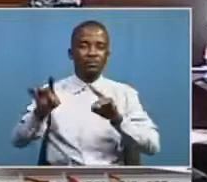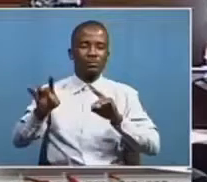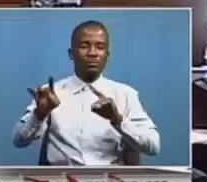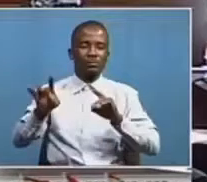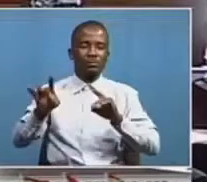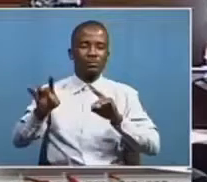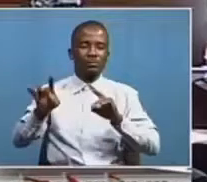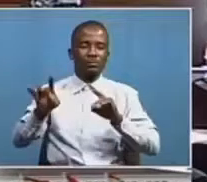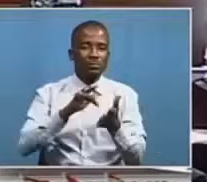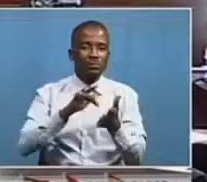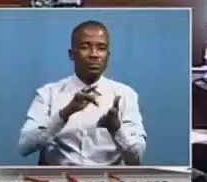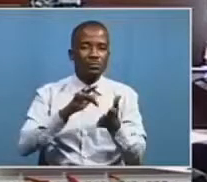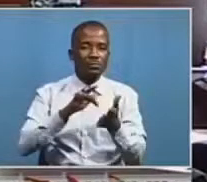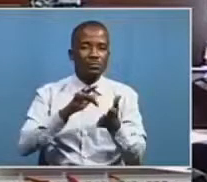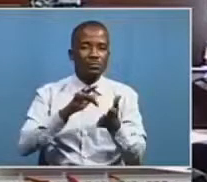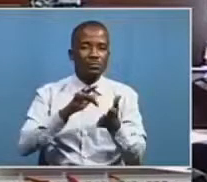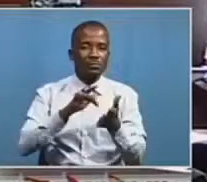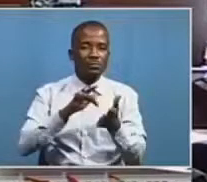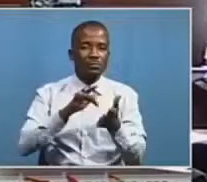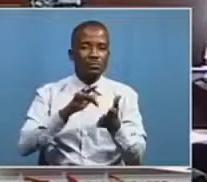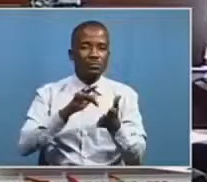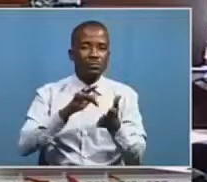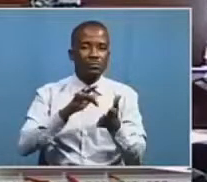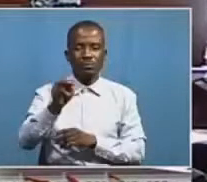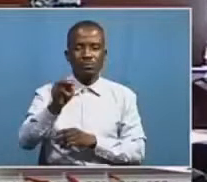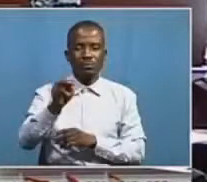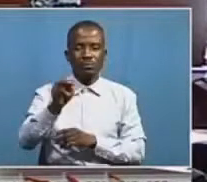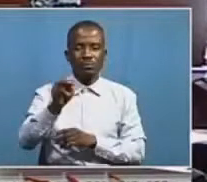valid vote cast of